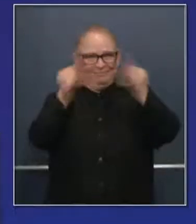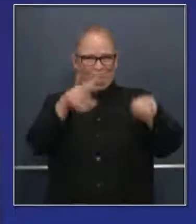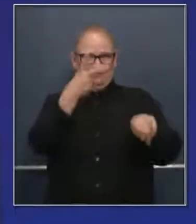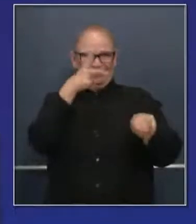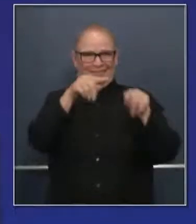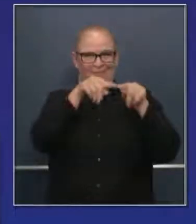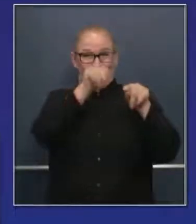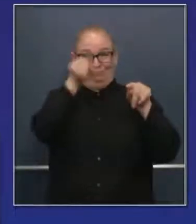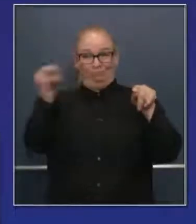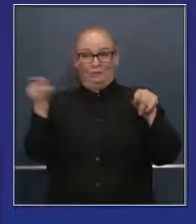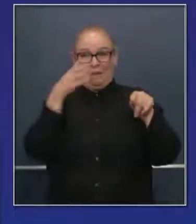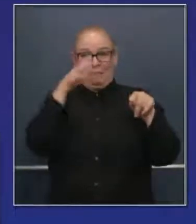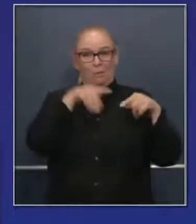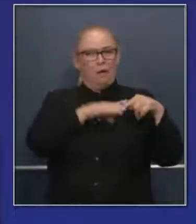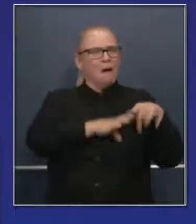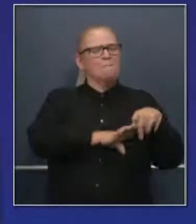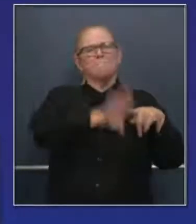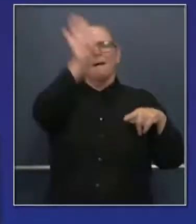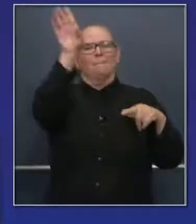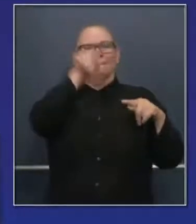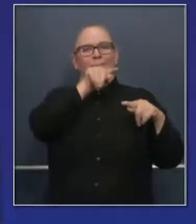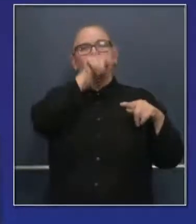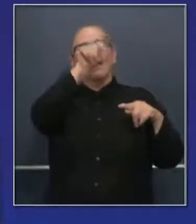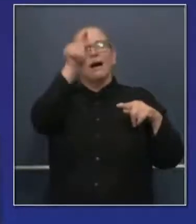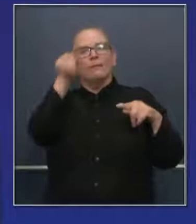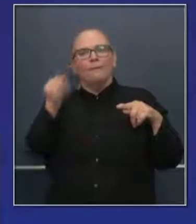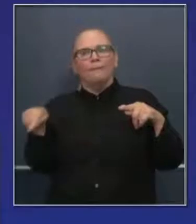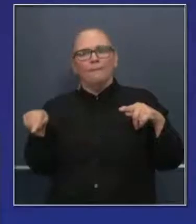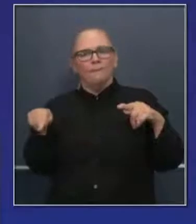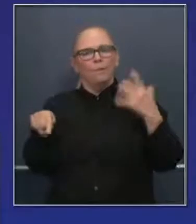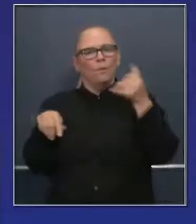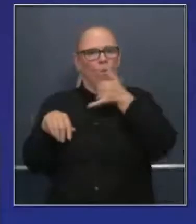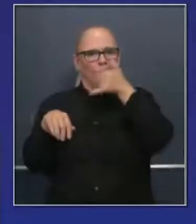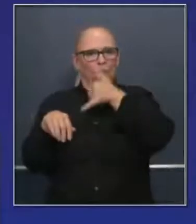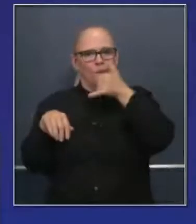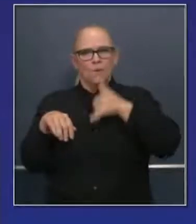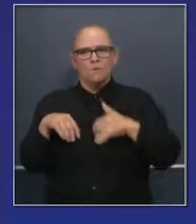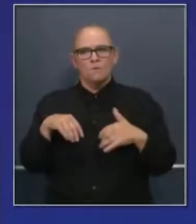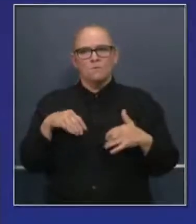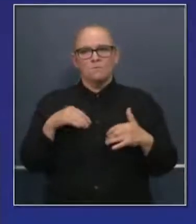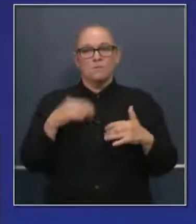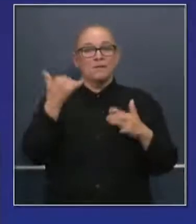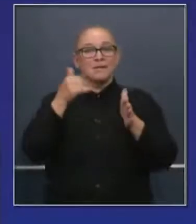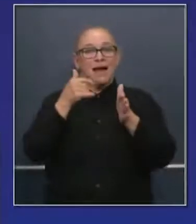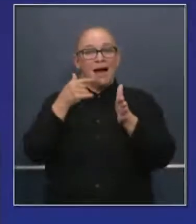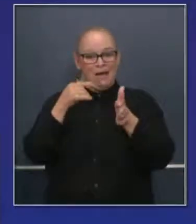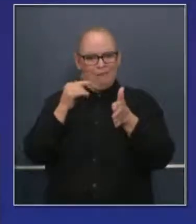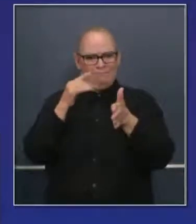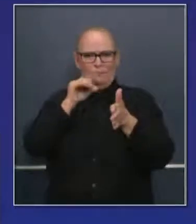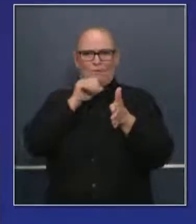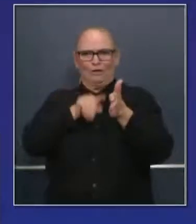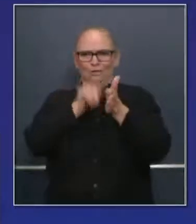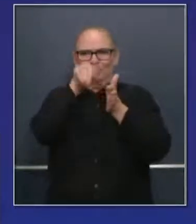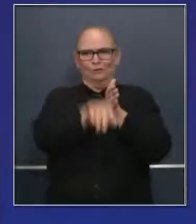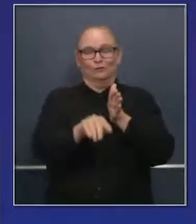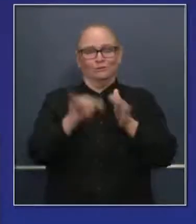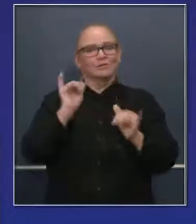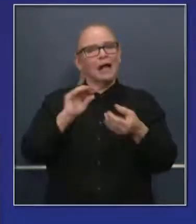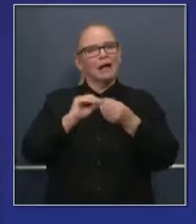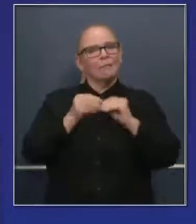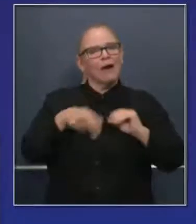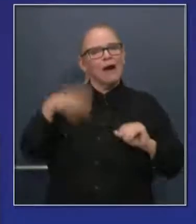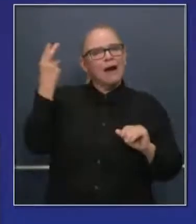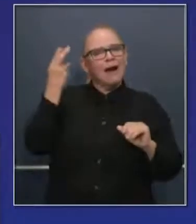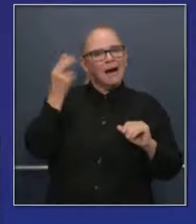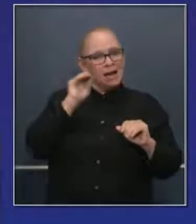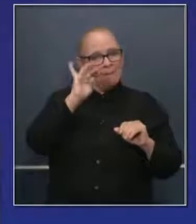line, substantially outpacing the number of cases in the rest of the state. This graph certainly presents